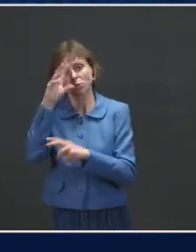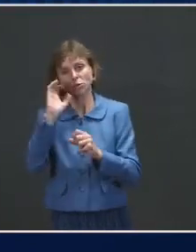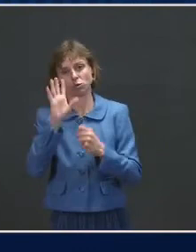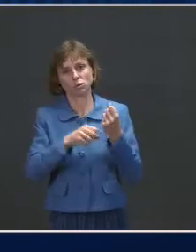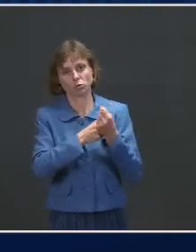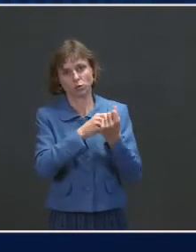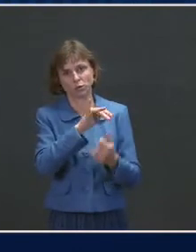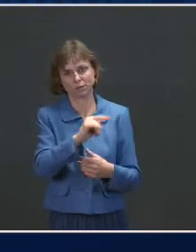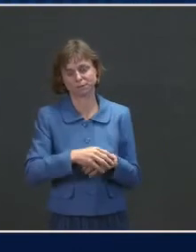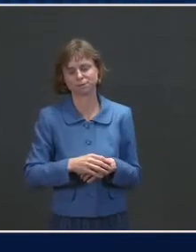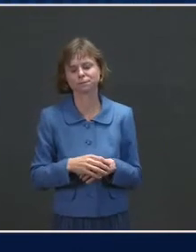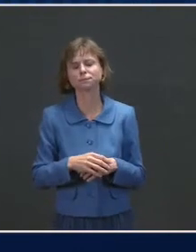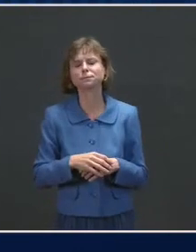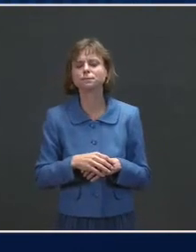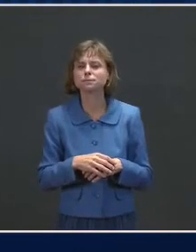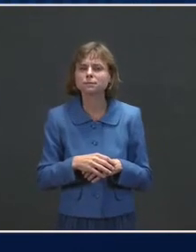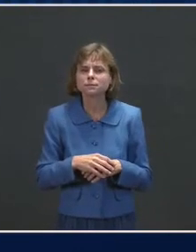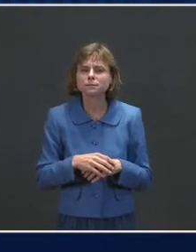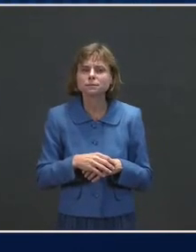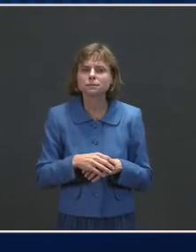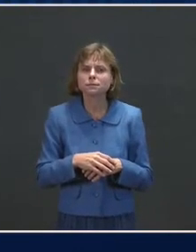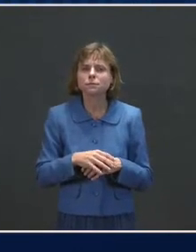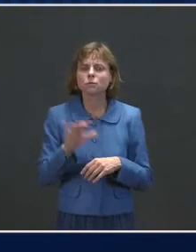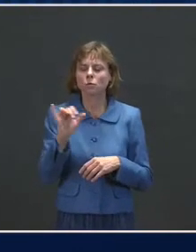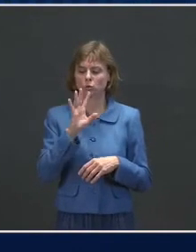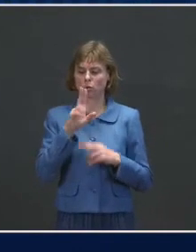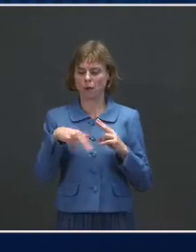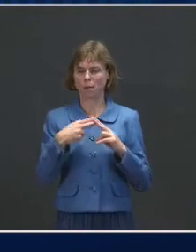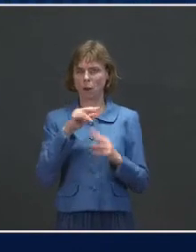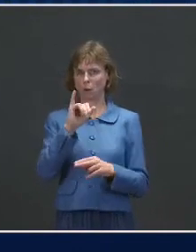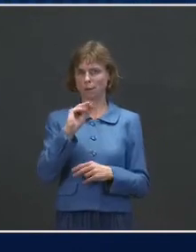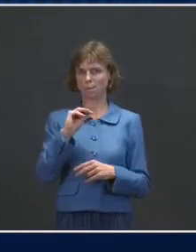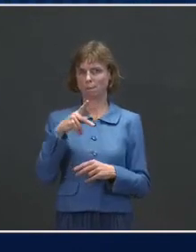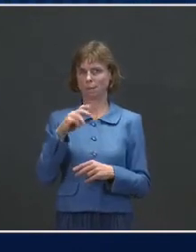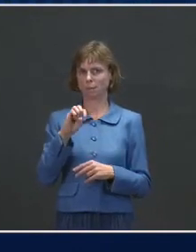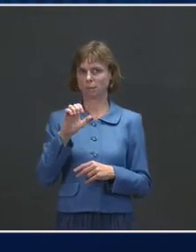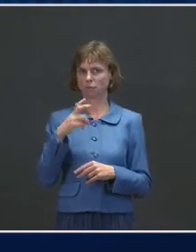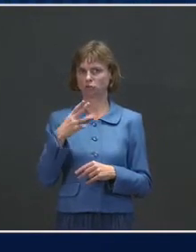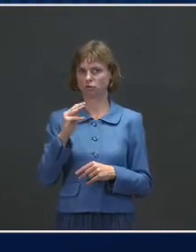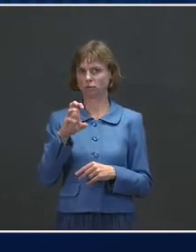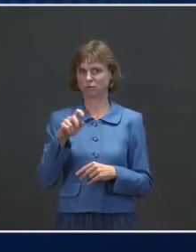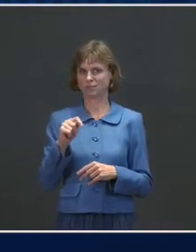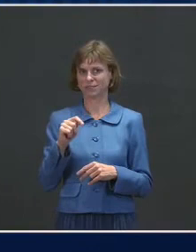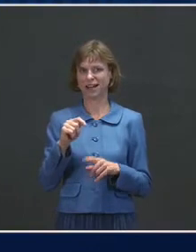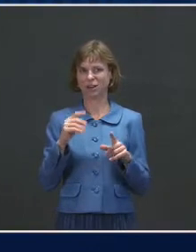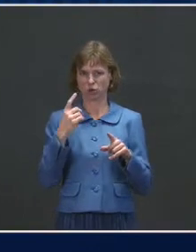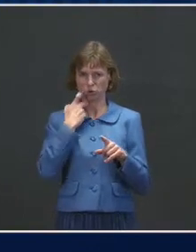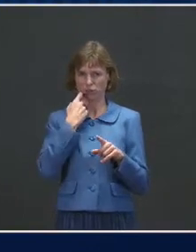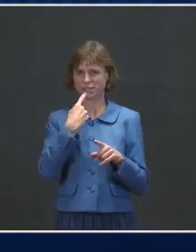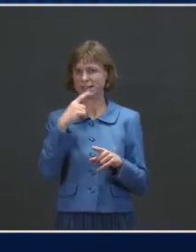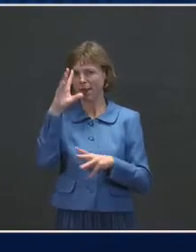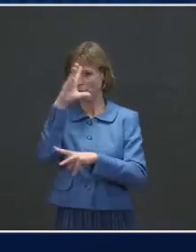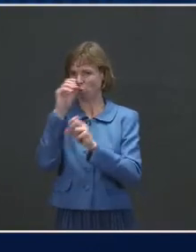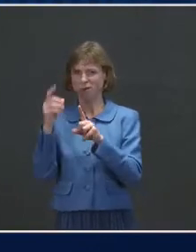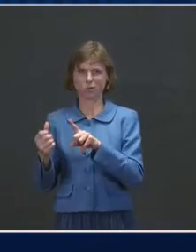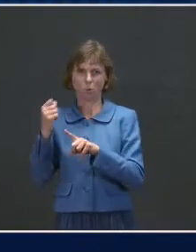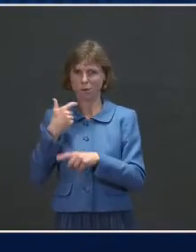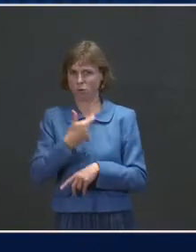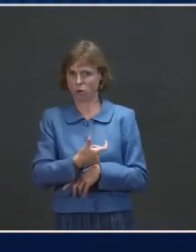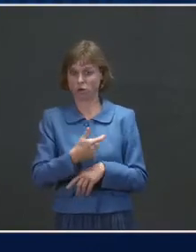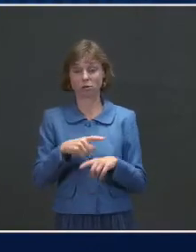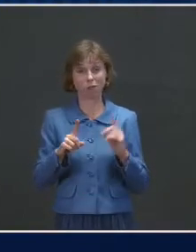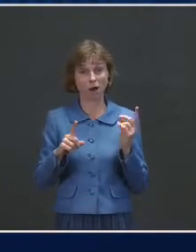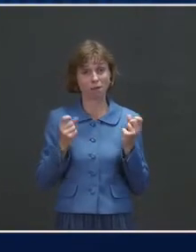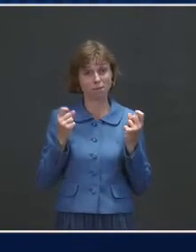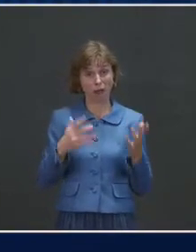I have a question also on impeachment. I know the president, you say, isn't going to be watching it, but there are going to be millions of Americans who will be watching